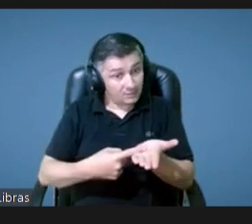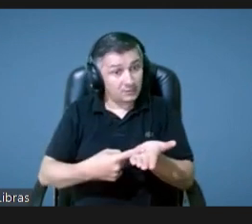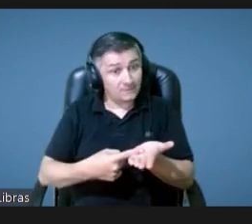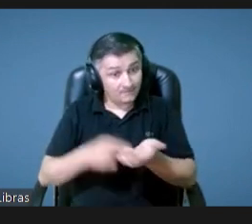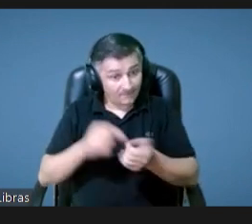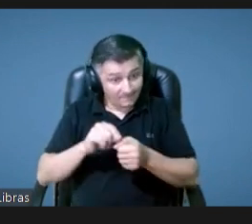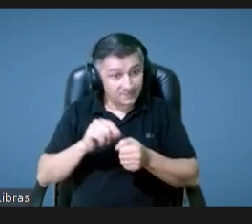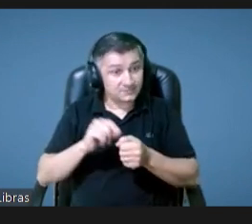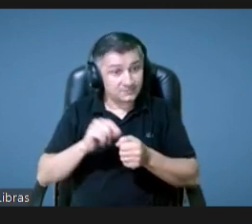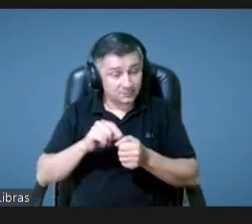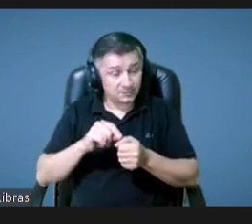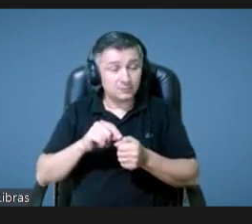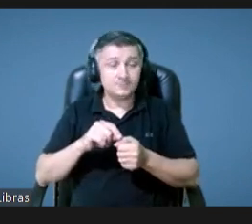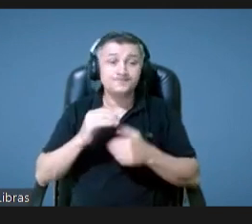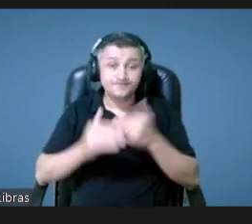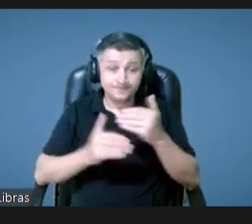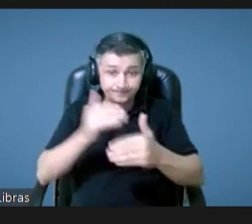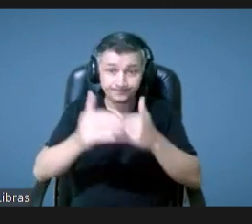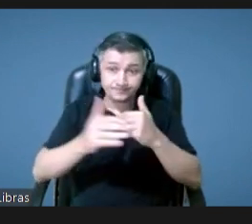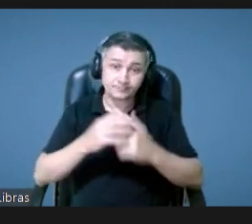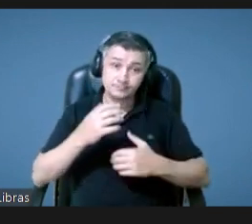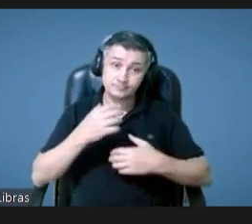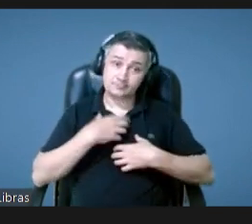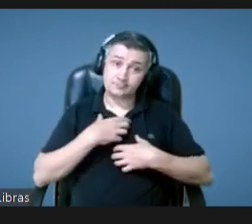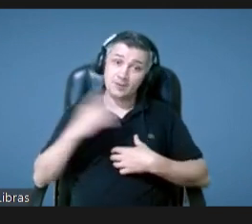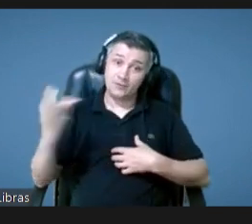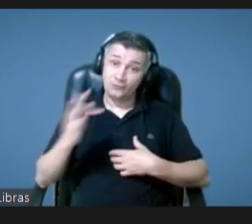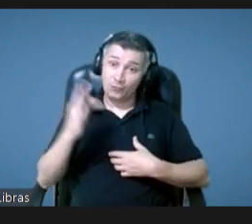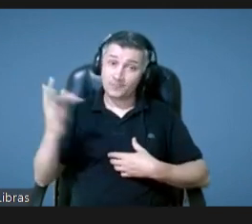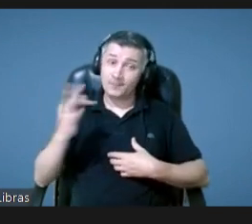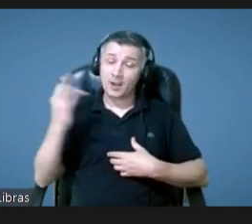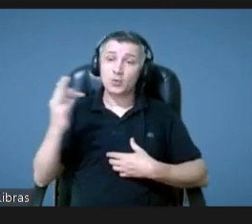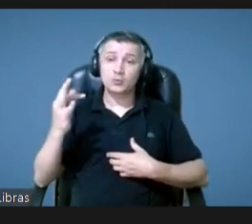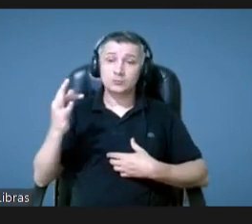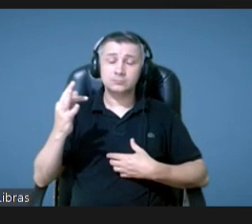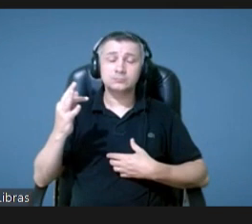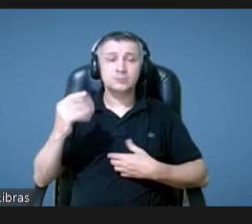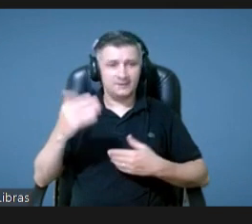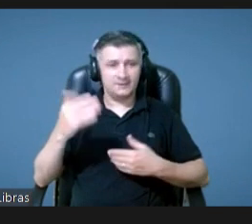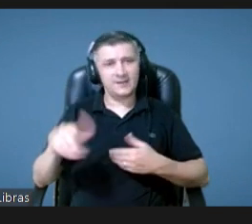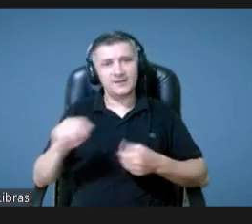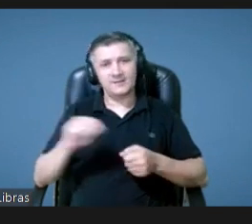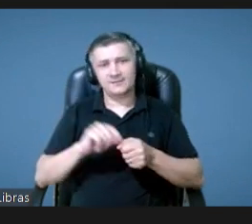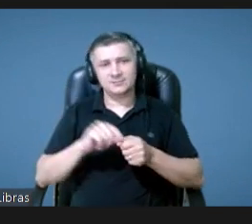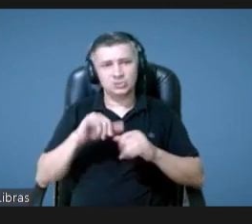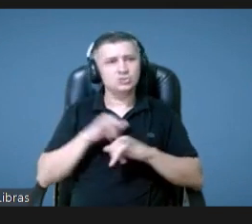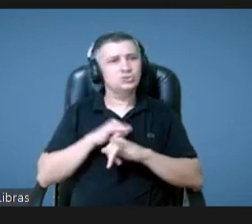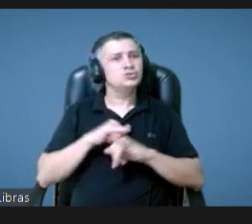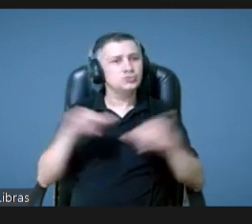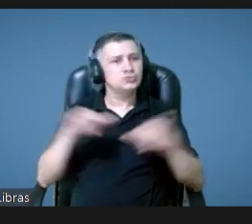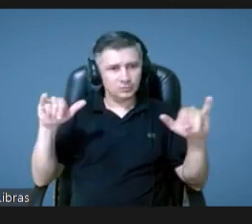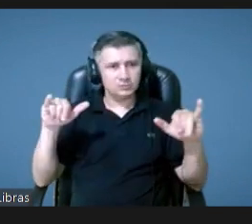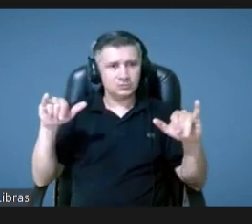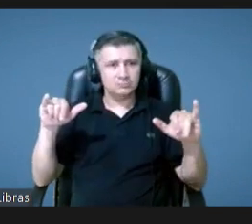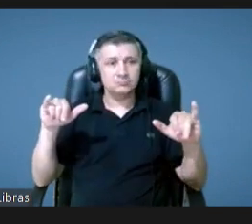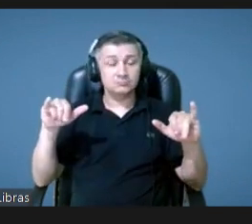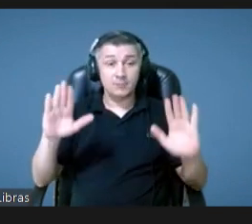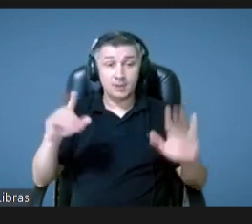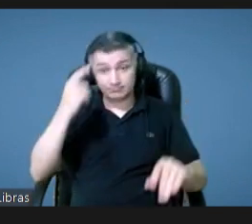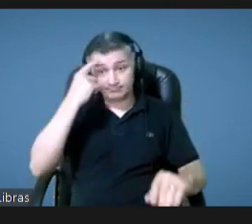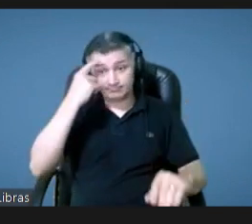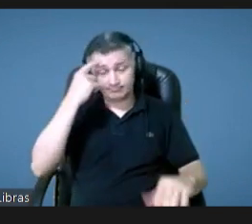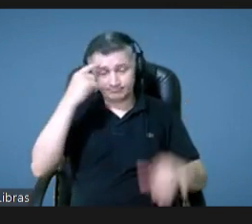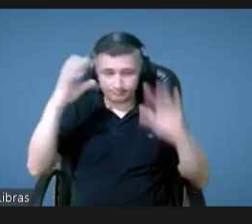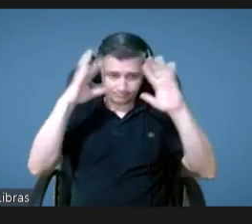rental avenue. Once we have that definition formalized, we will disclose